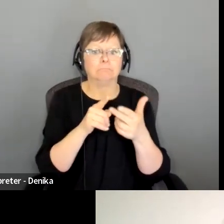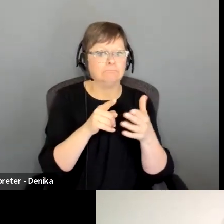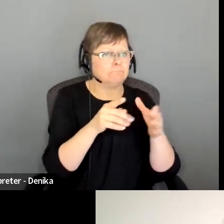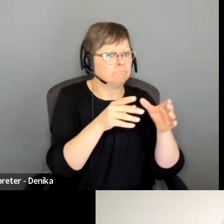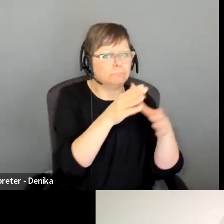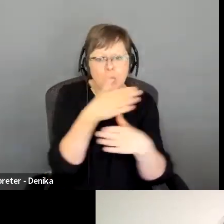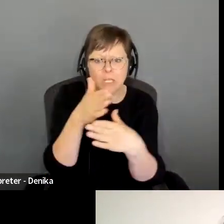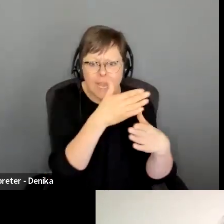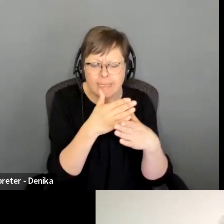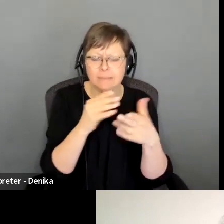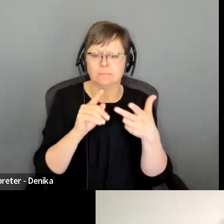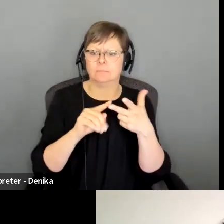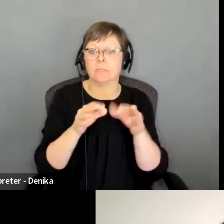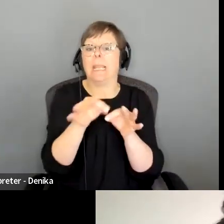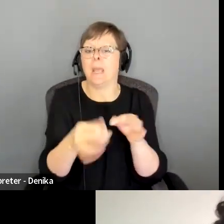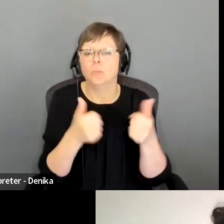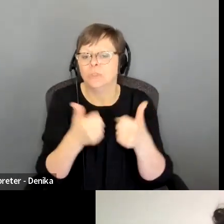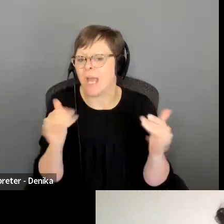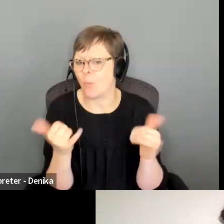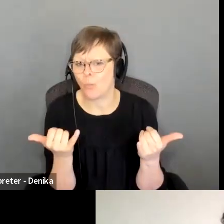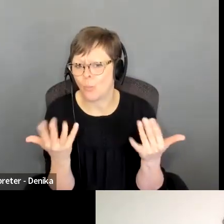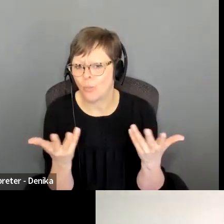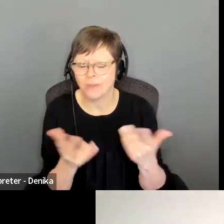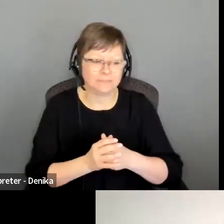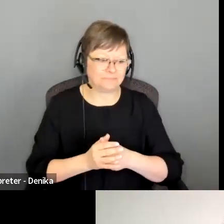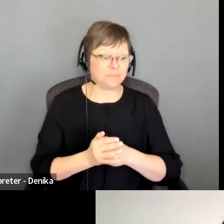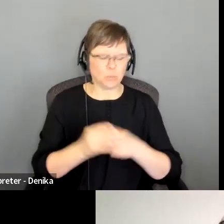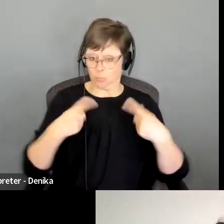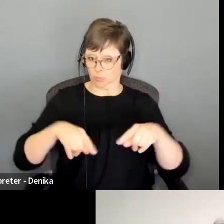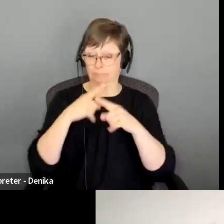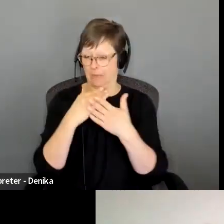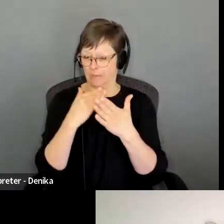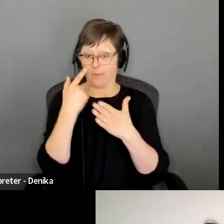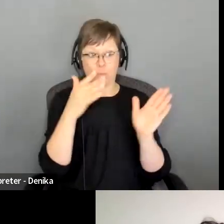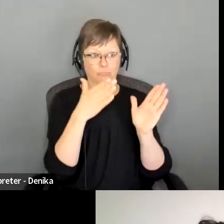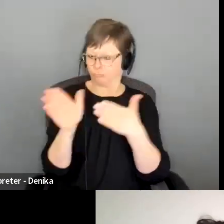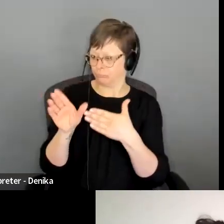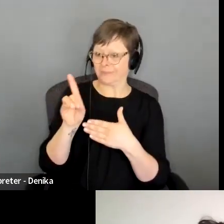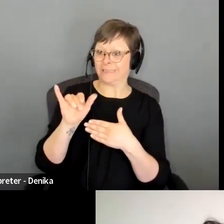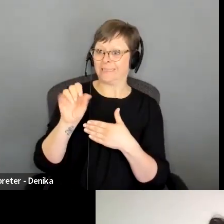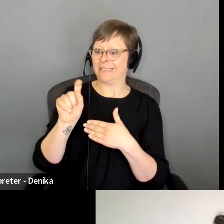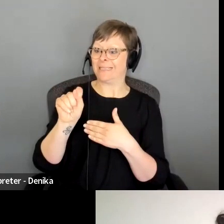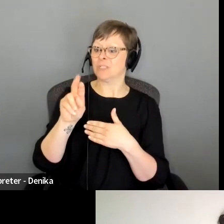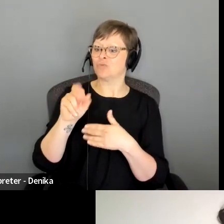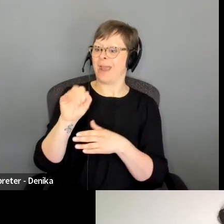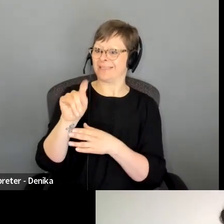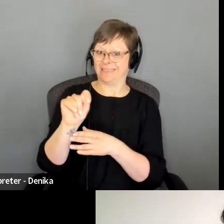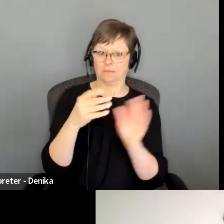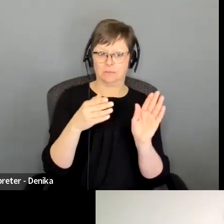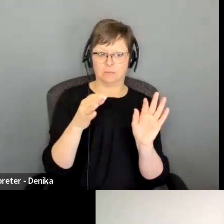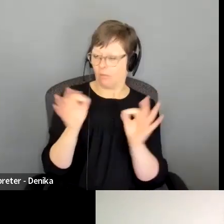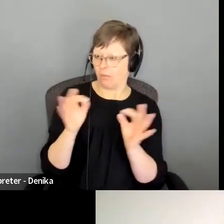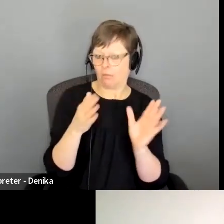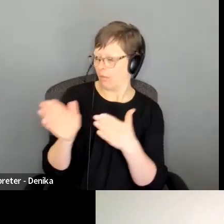this is really exciting because we talked a little bit about this for distraction. And this is why distraction is a key one, because I think it's about